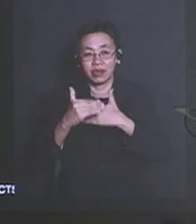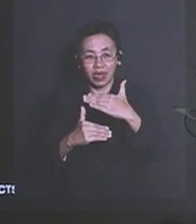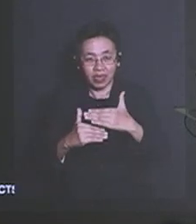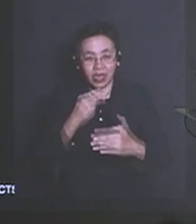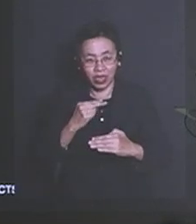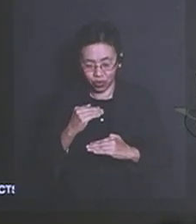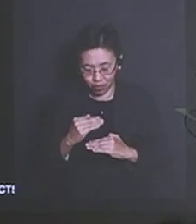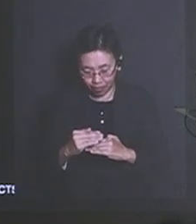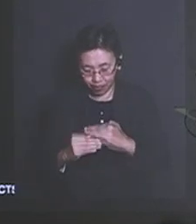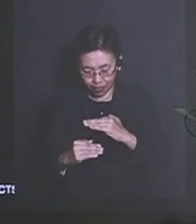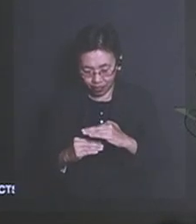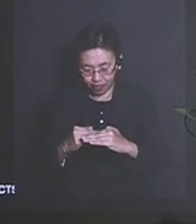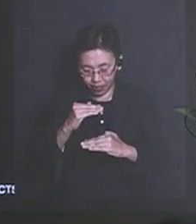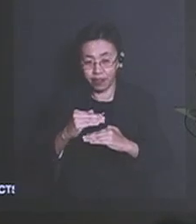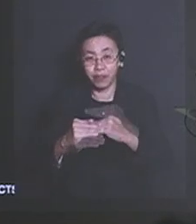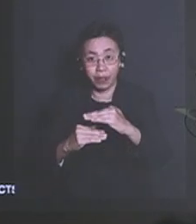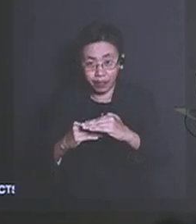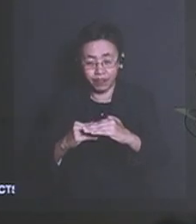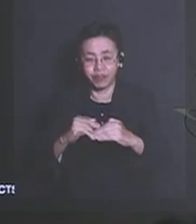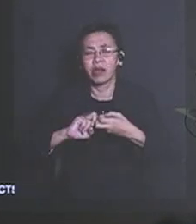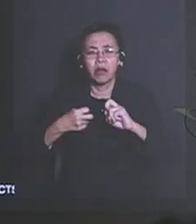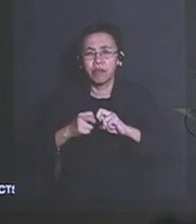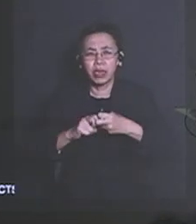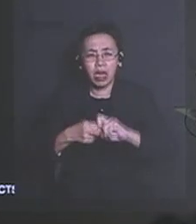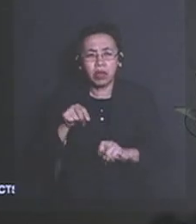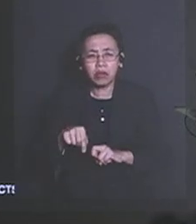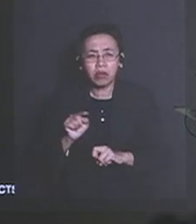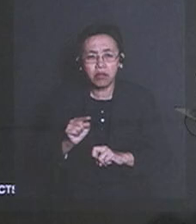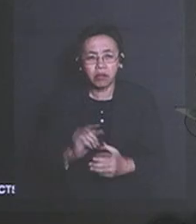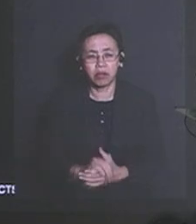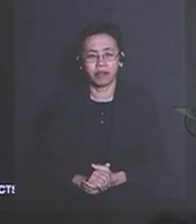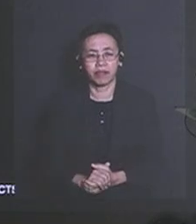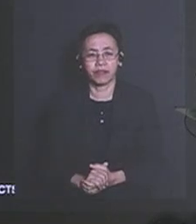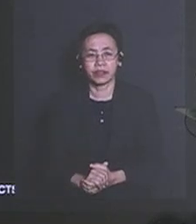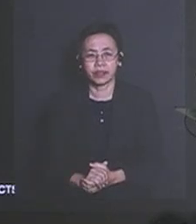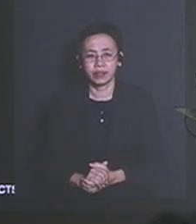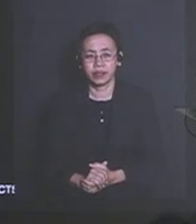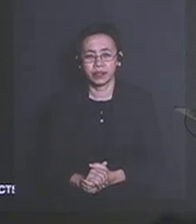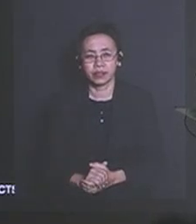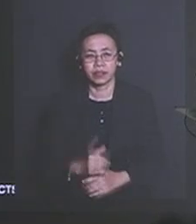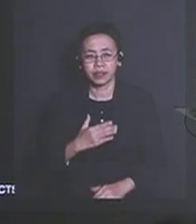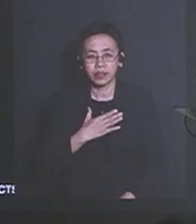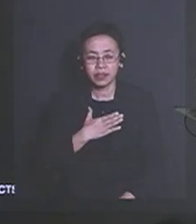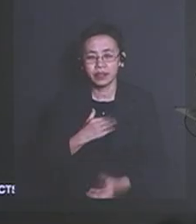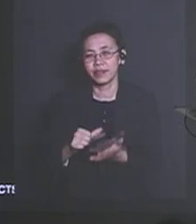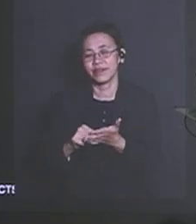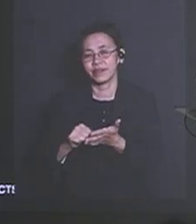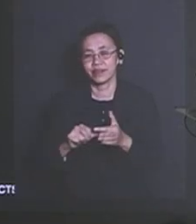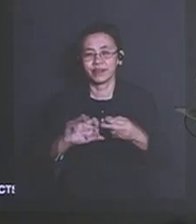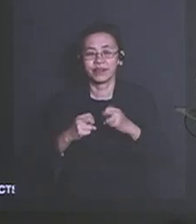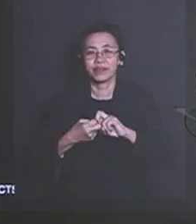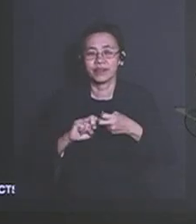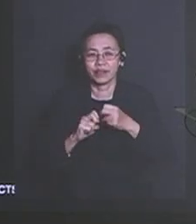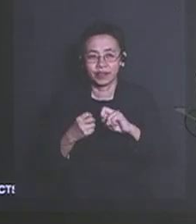The problem of the different ground level has been designed into a small multi-function step seating so that the student